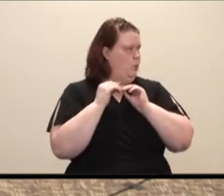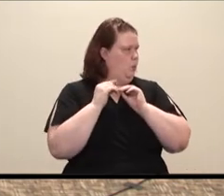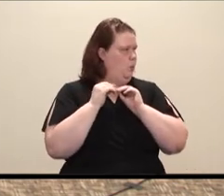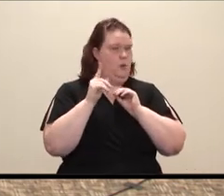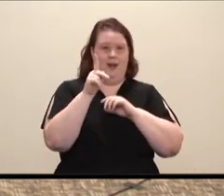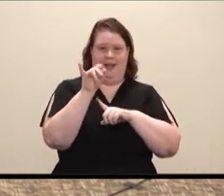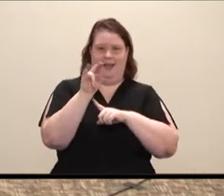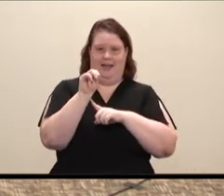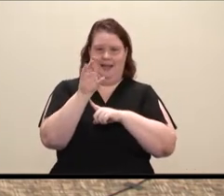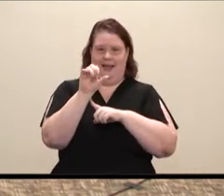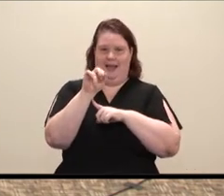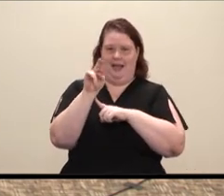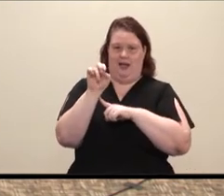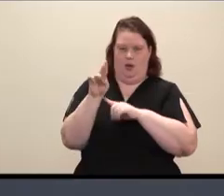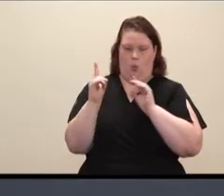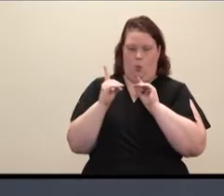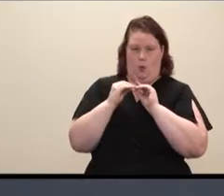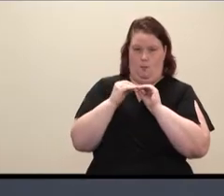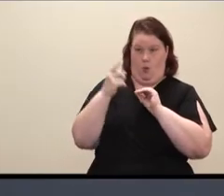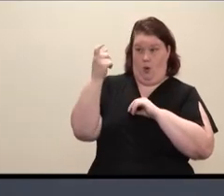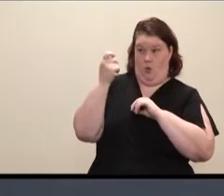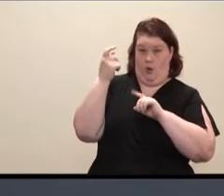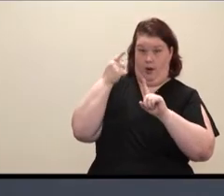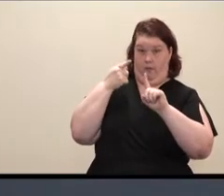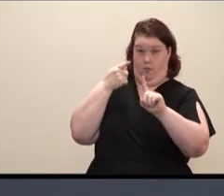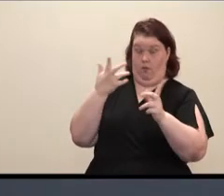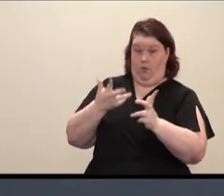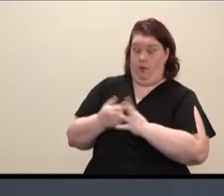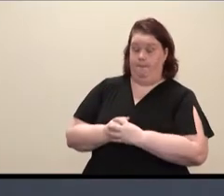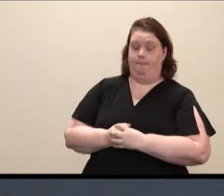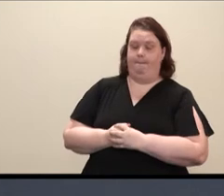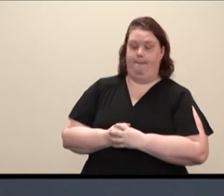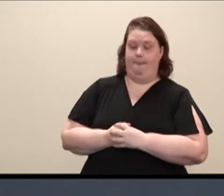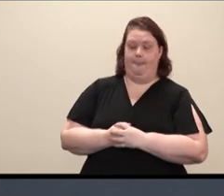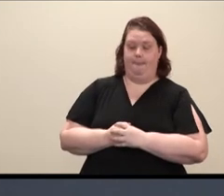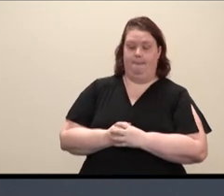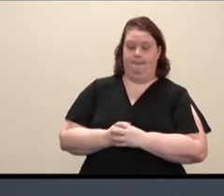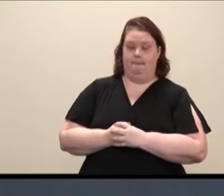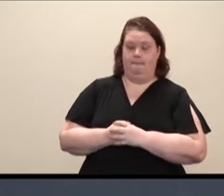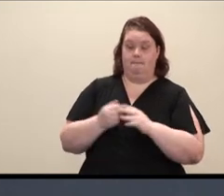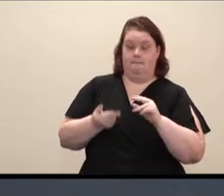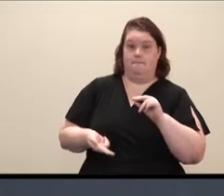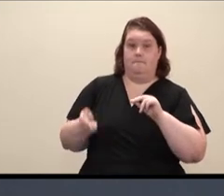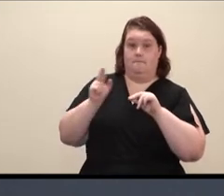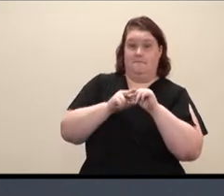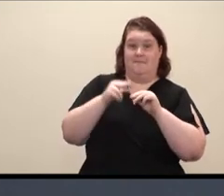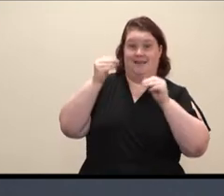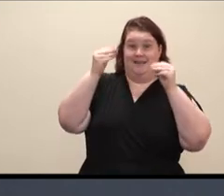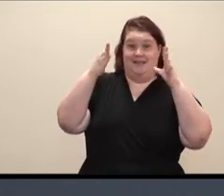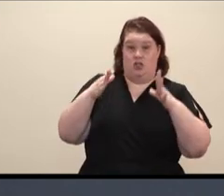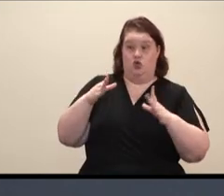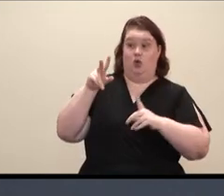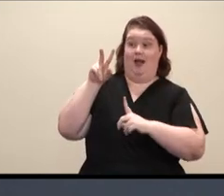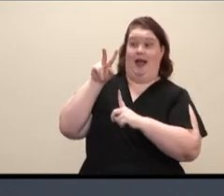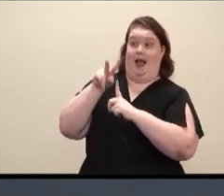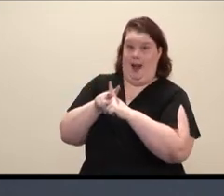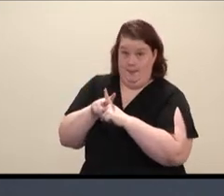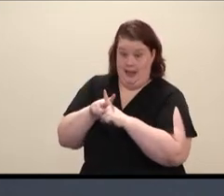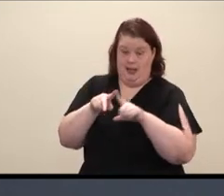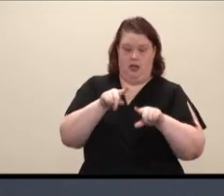about one of the goals in the grant was to increase our diversity of our teacher applicant